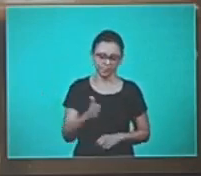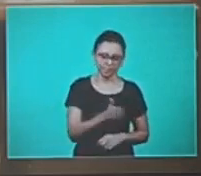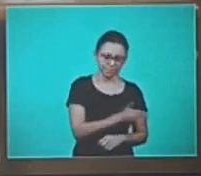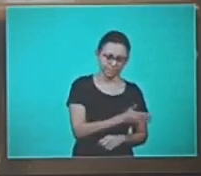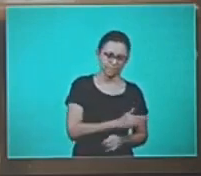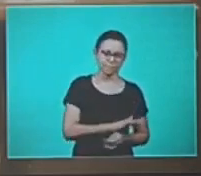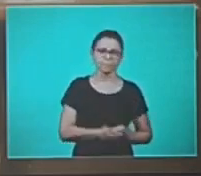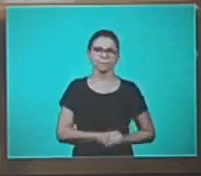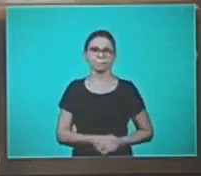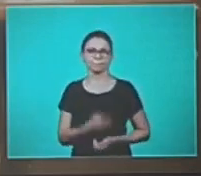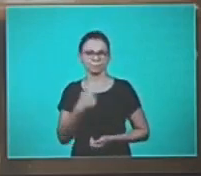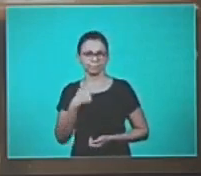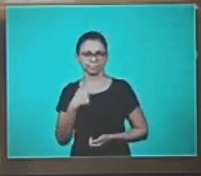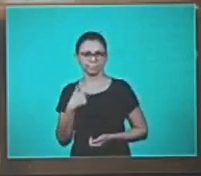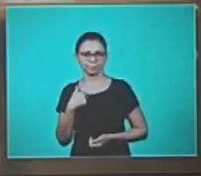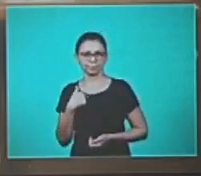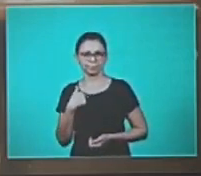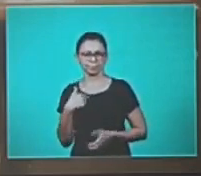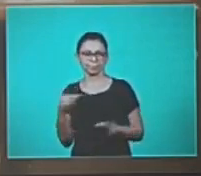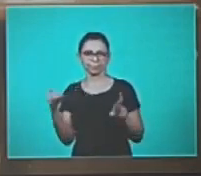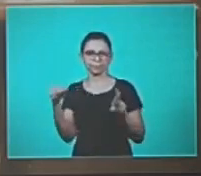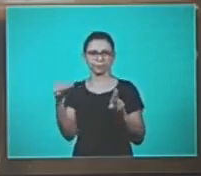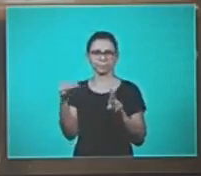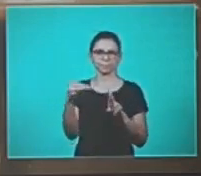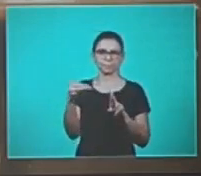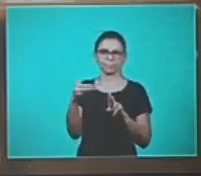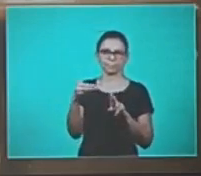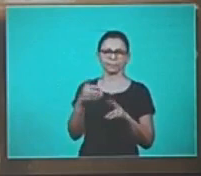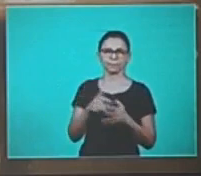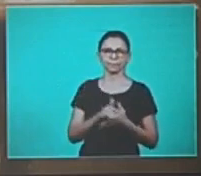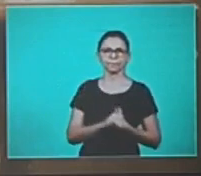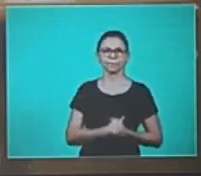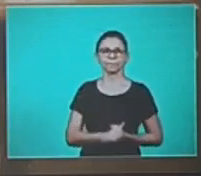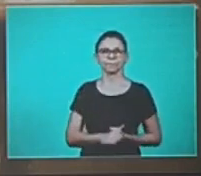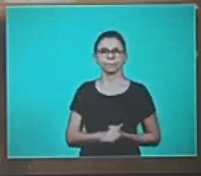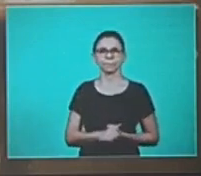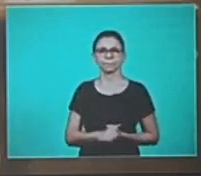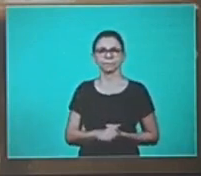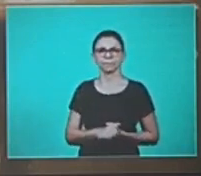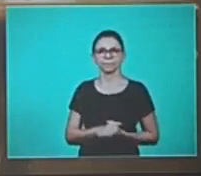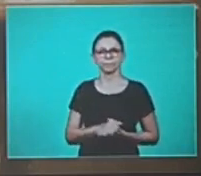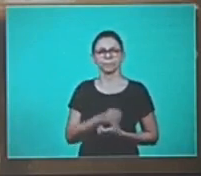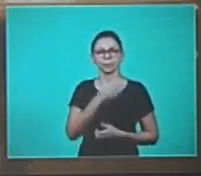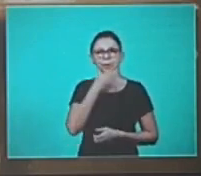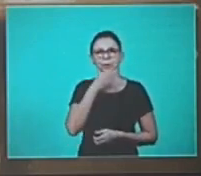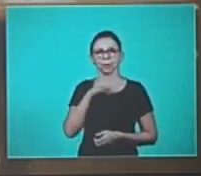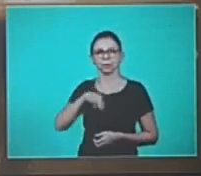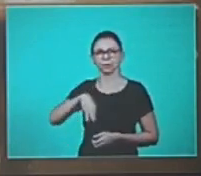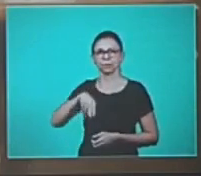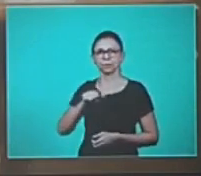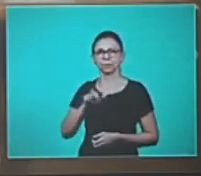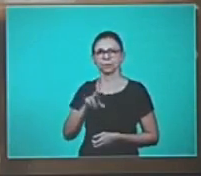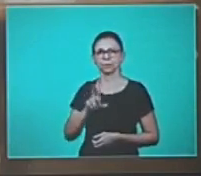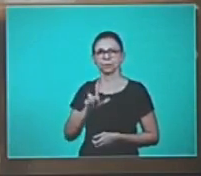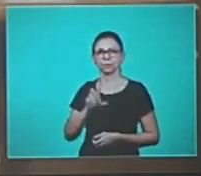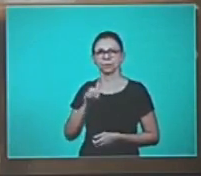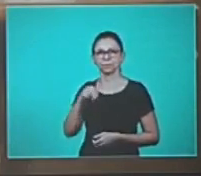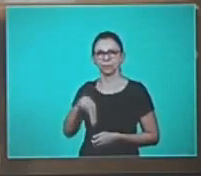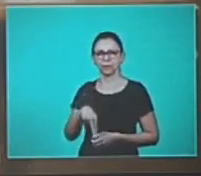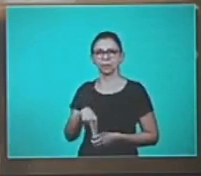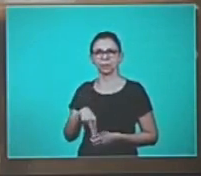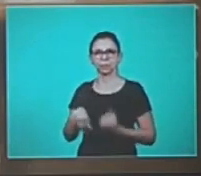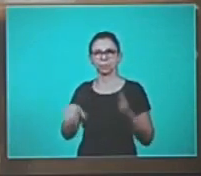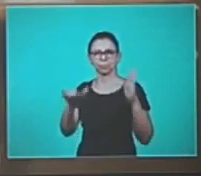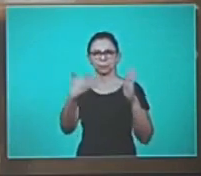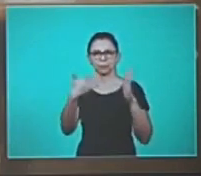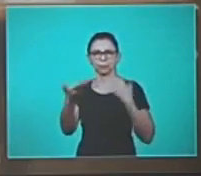So see, my brethren, I'm referring here to the work of Brother Marlon in Valadares. We also have a